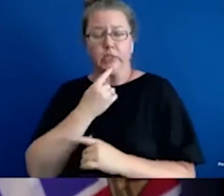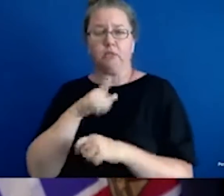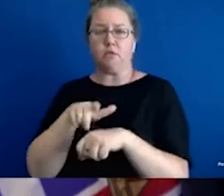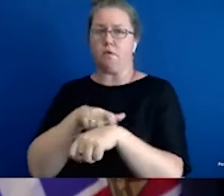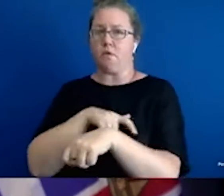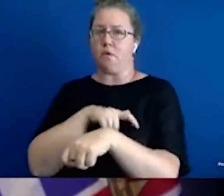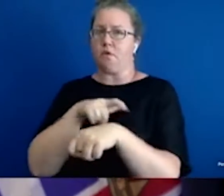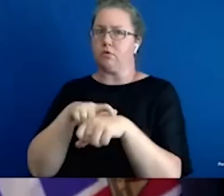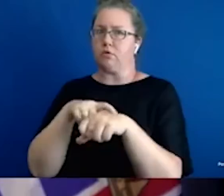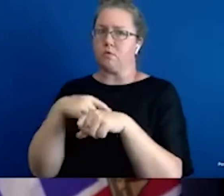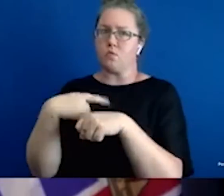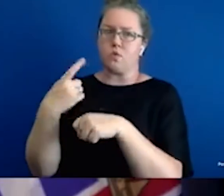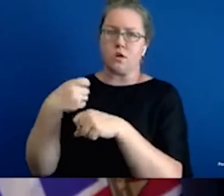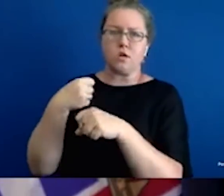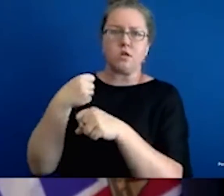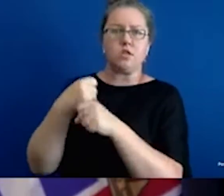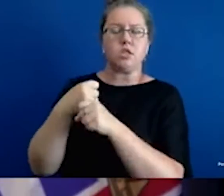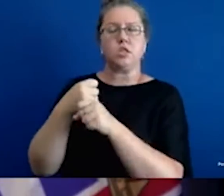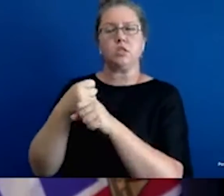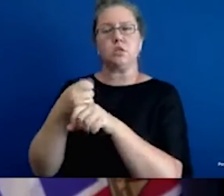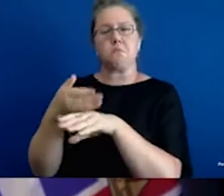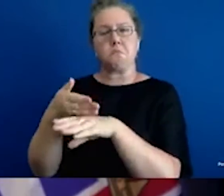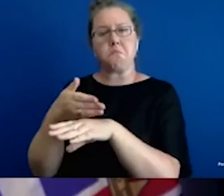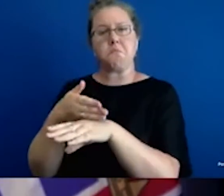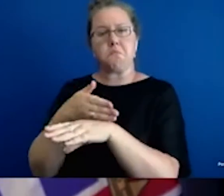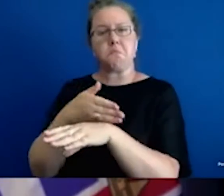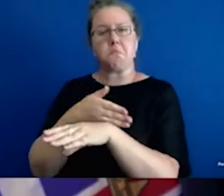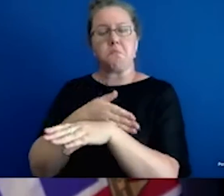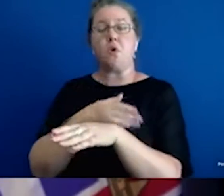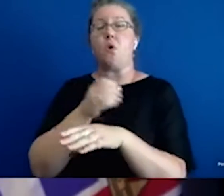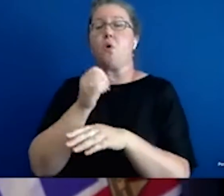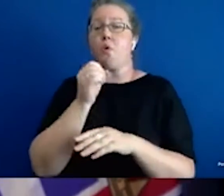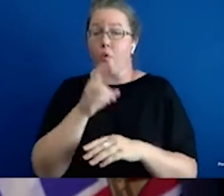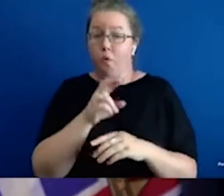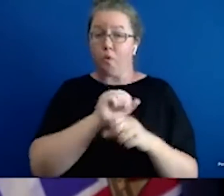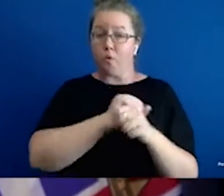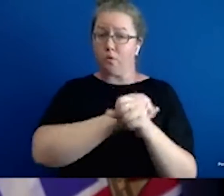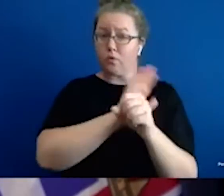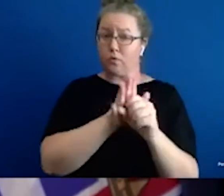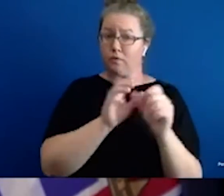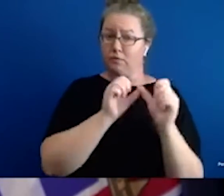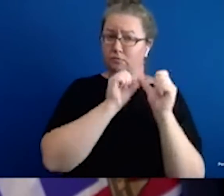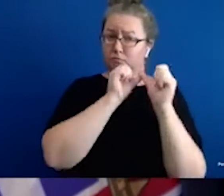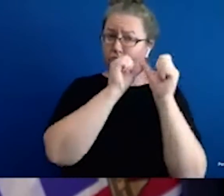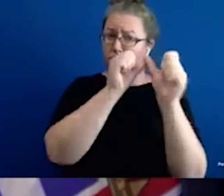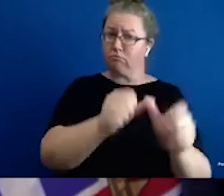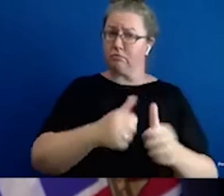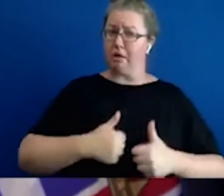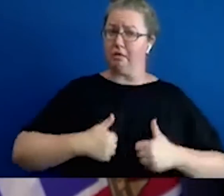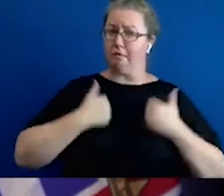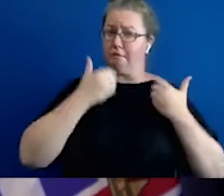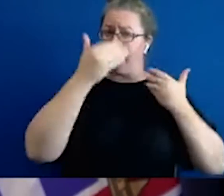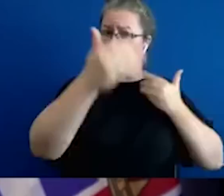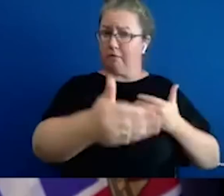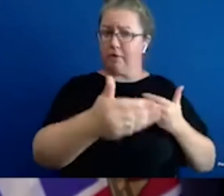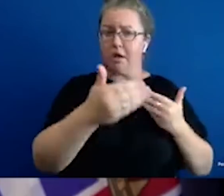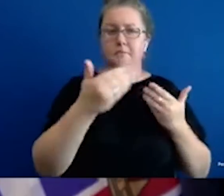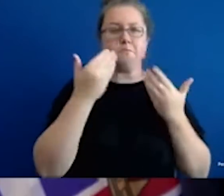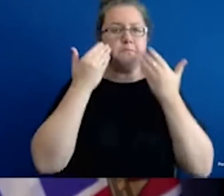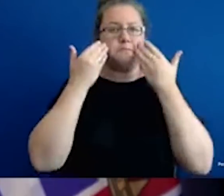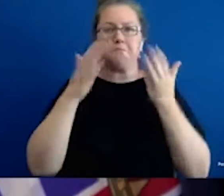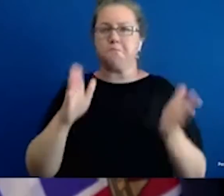severe viral illnesses, or whether this is something that's going to cause long-term impacts on some people. So that's